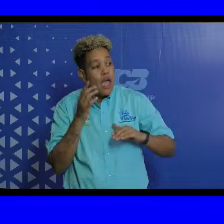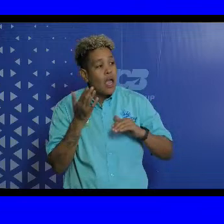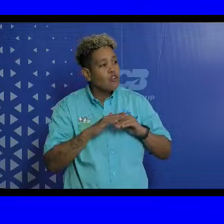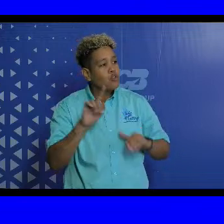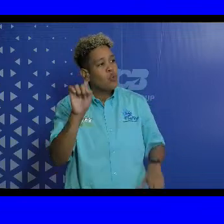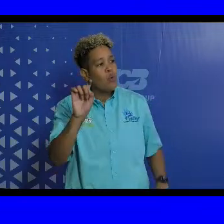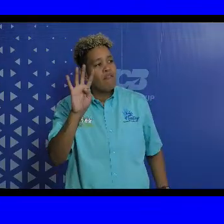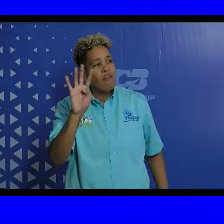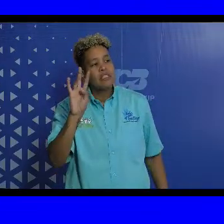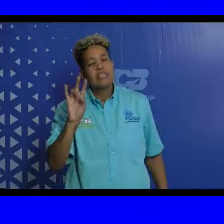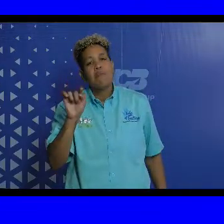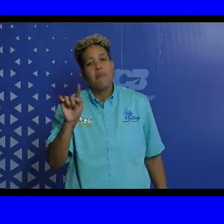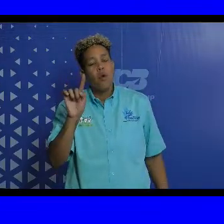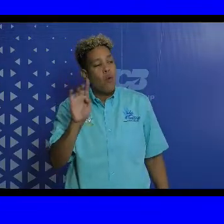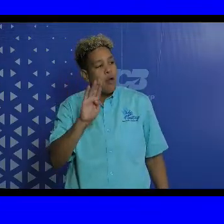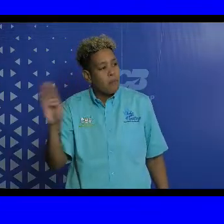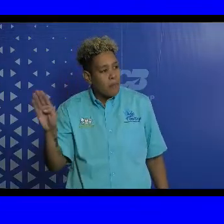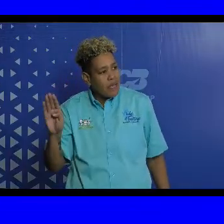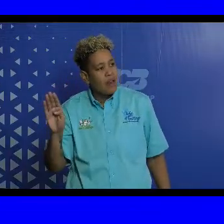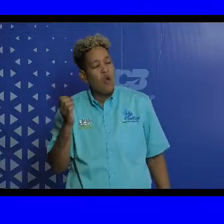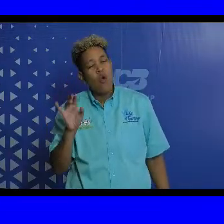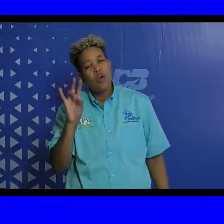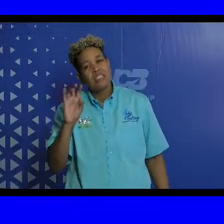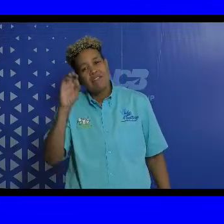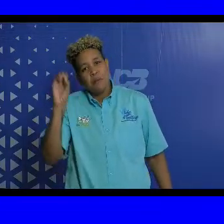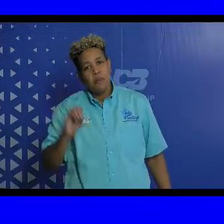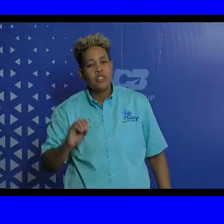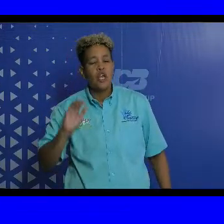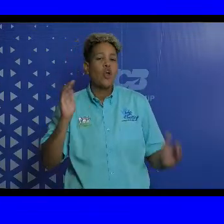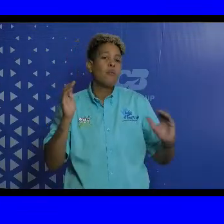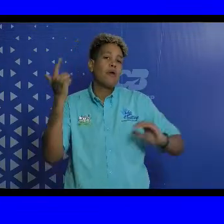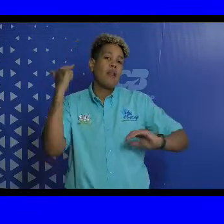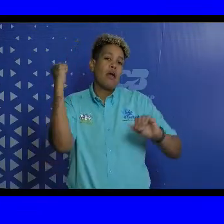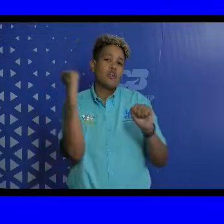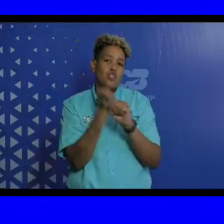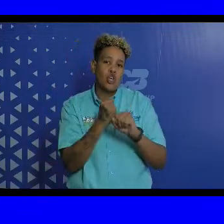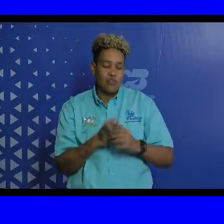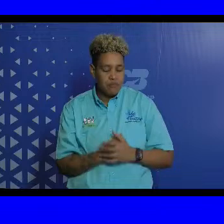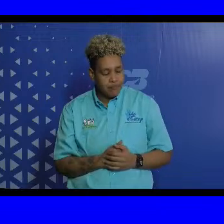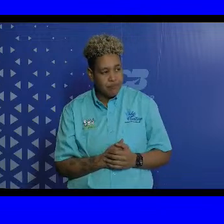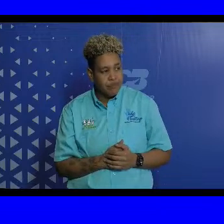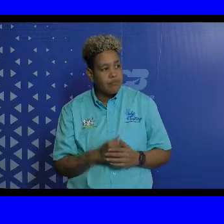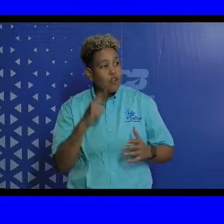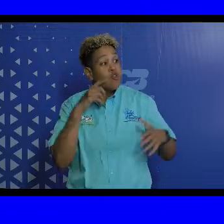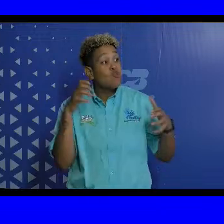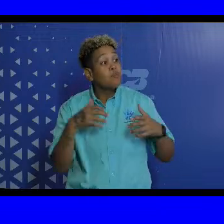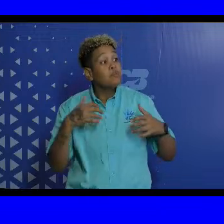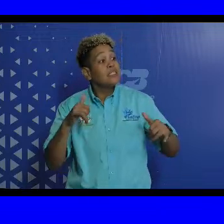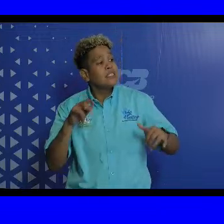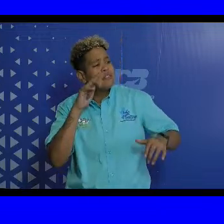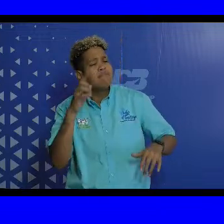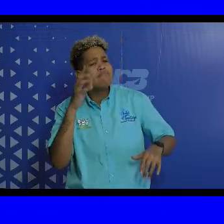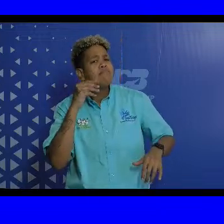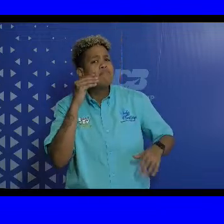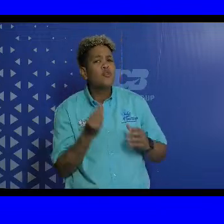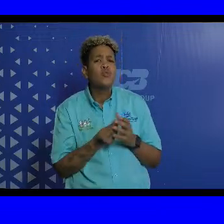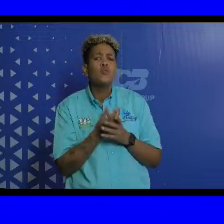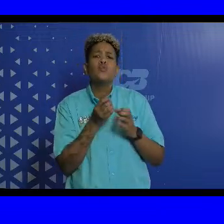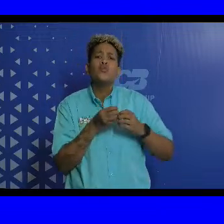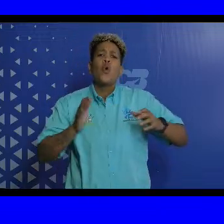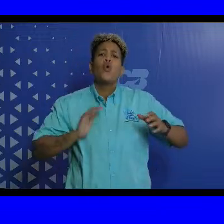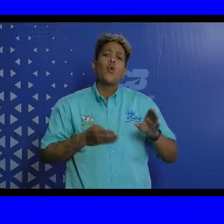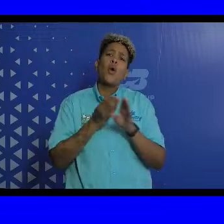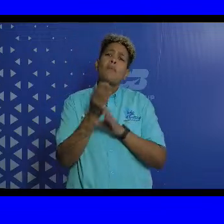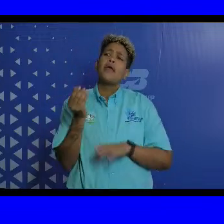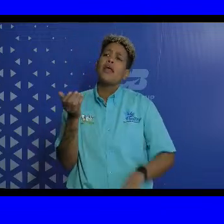147.1 billion or 7% over the prior year. The group continues to experience growth in our